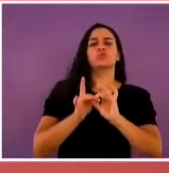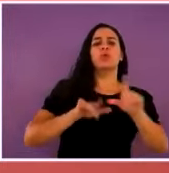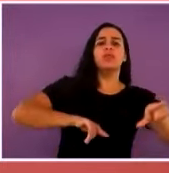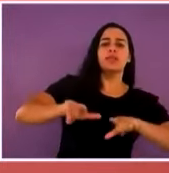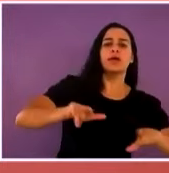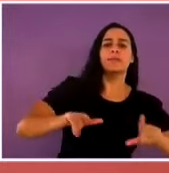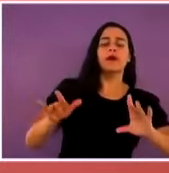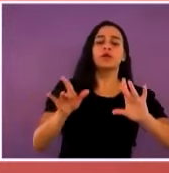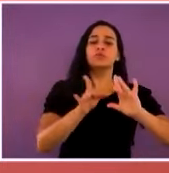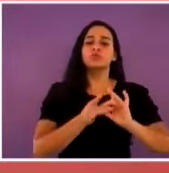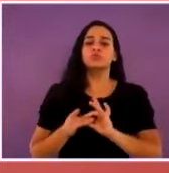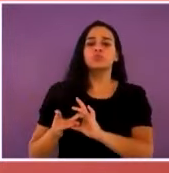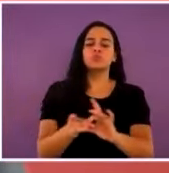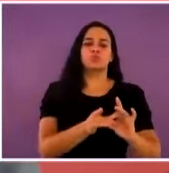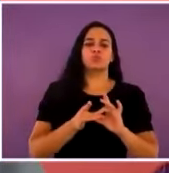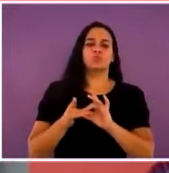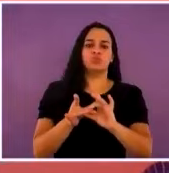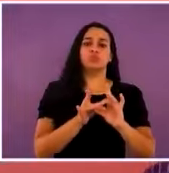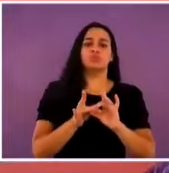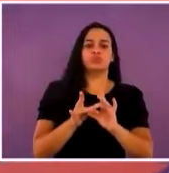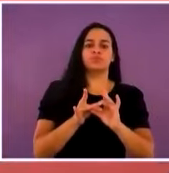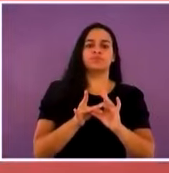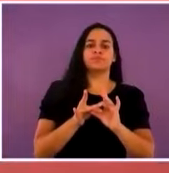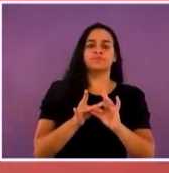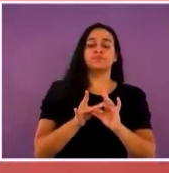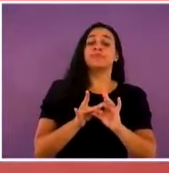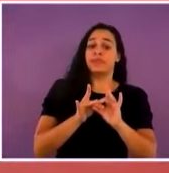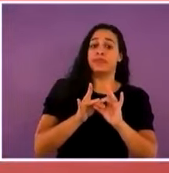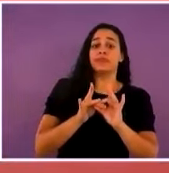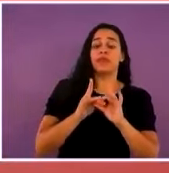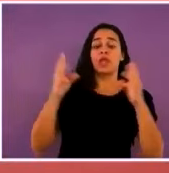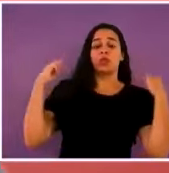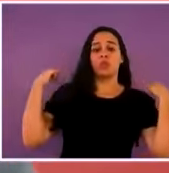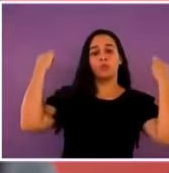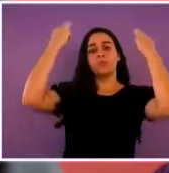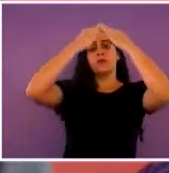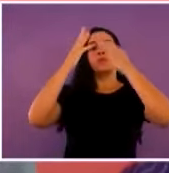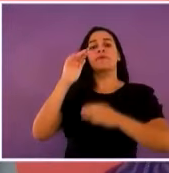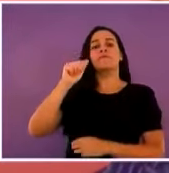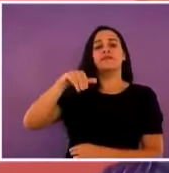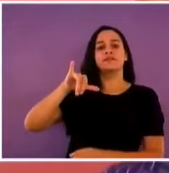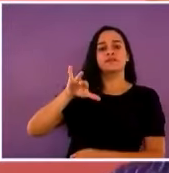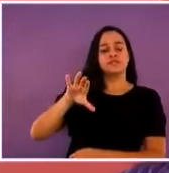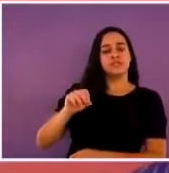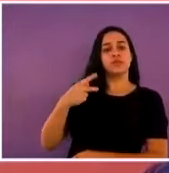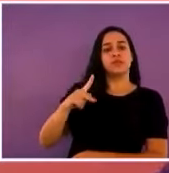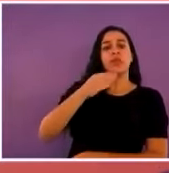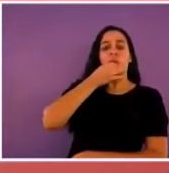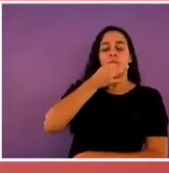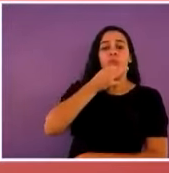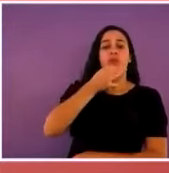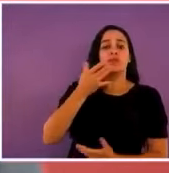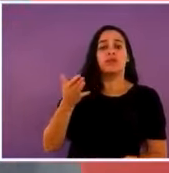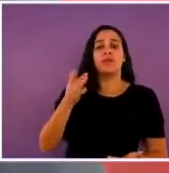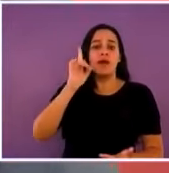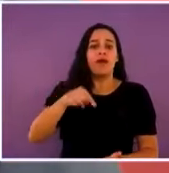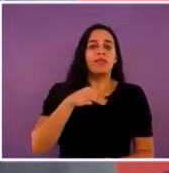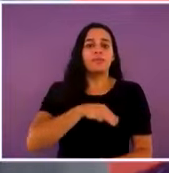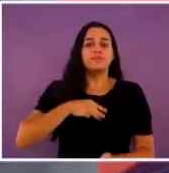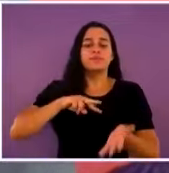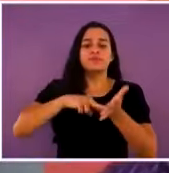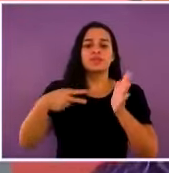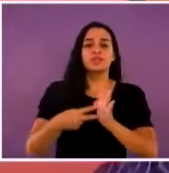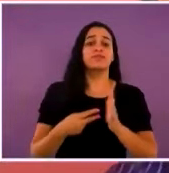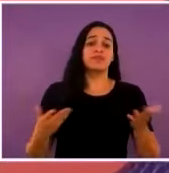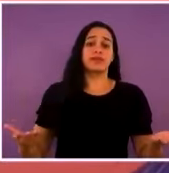which Pope Francis understands mission. Essa é uma forma como o Papa Francisco entende missões. And a proof of that. E uma